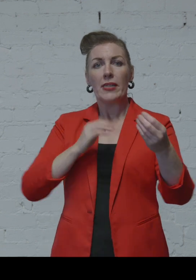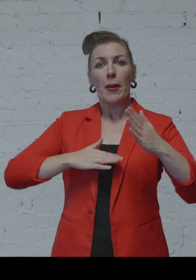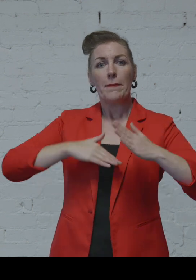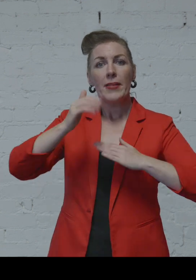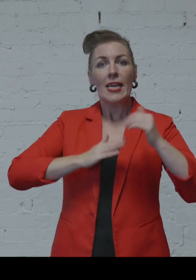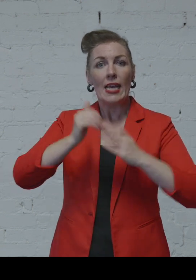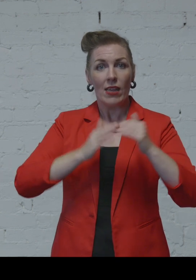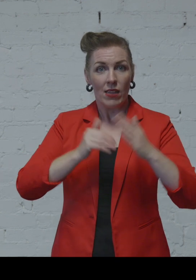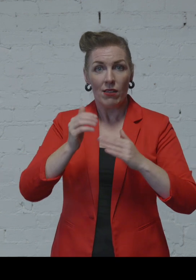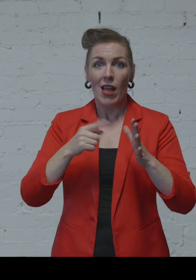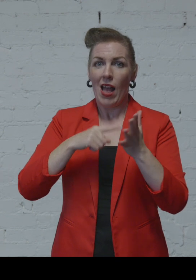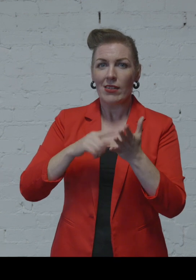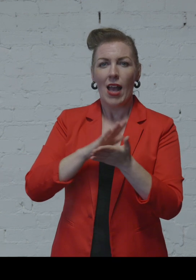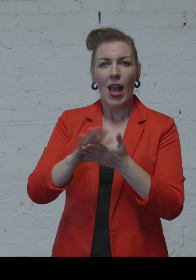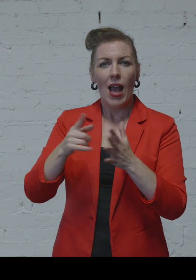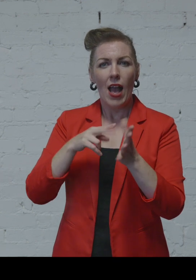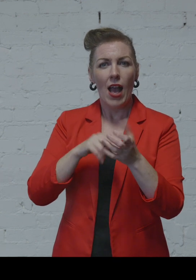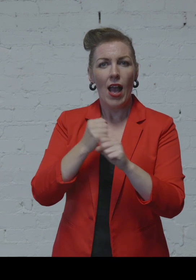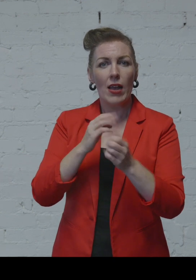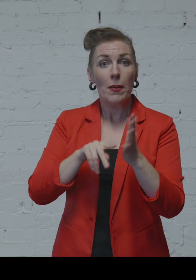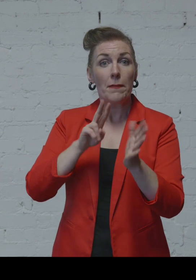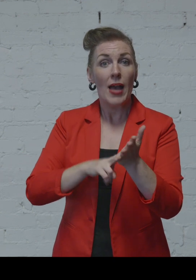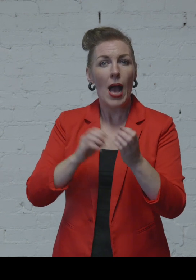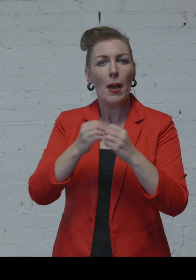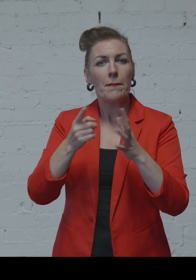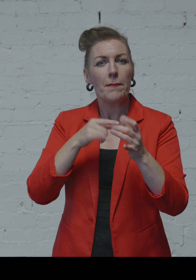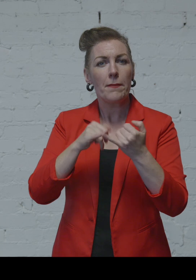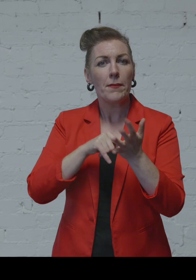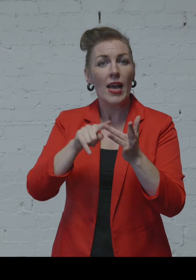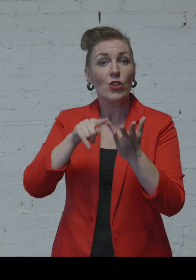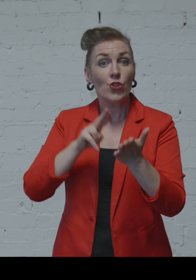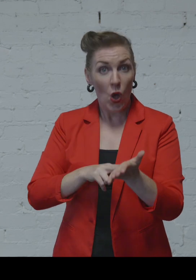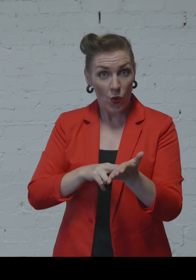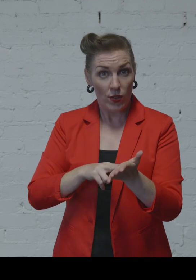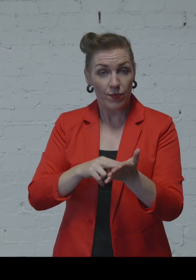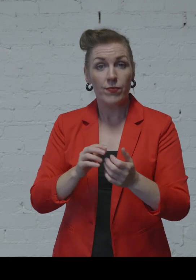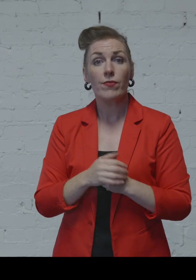There is an emergency assembly point in front of the Echo Echo building at Hangman's Bastion.